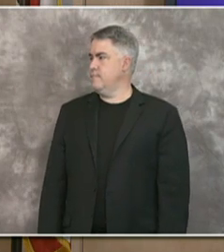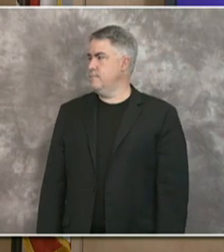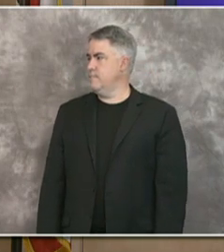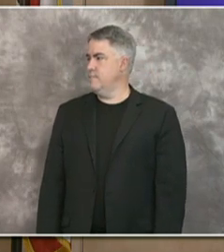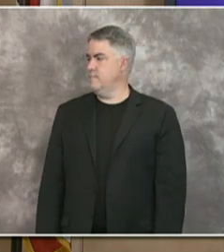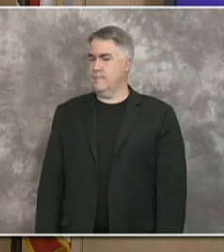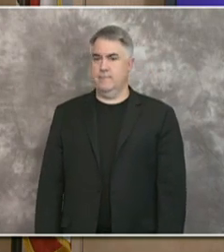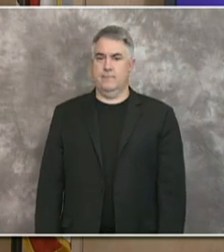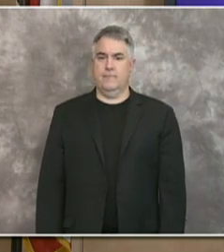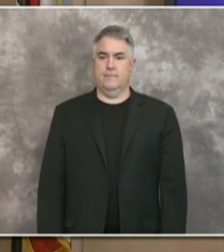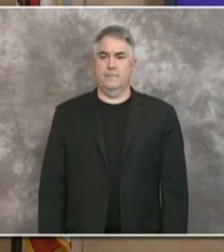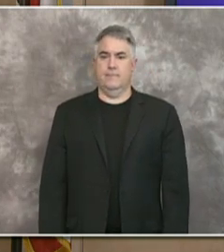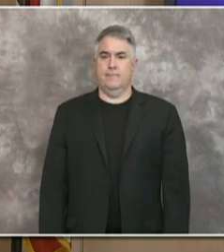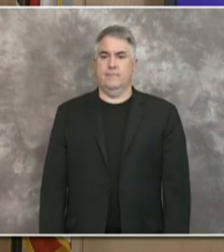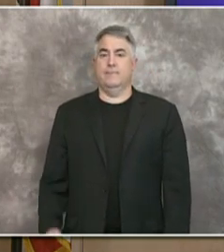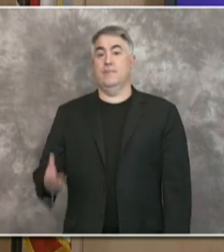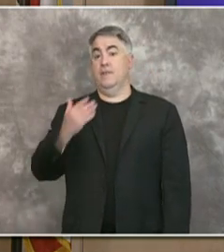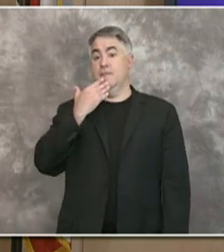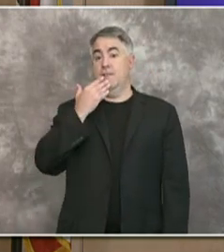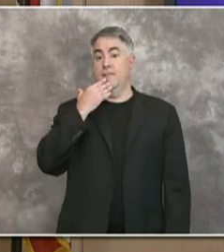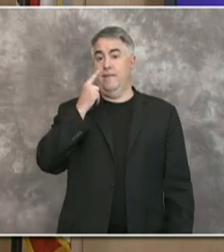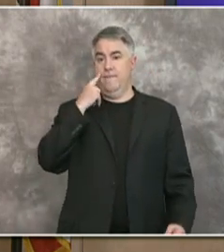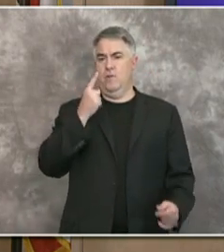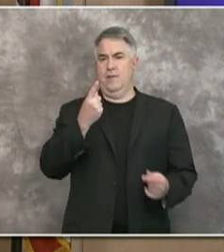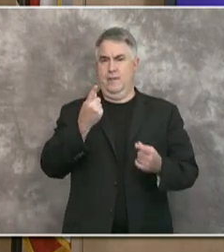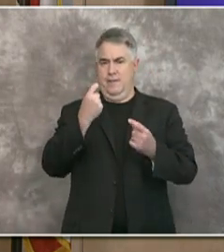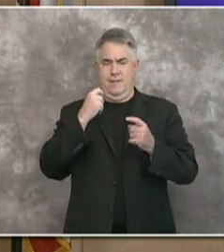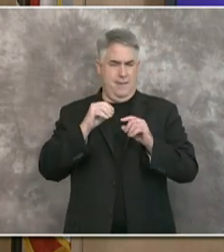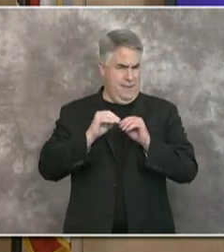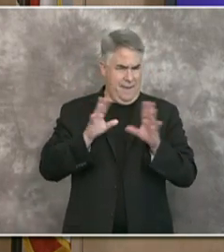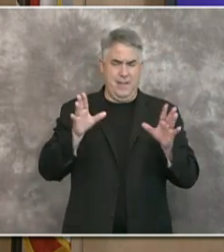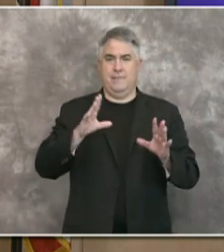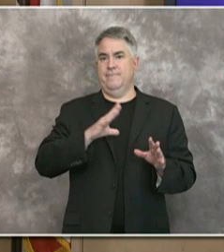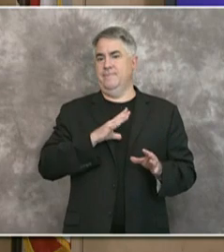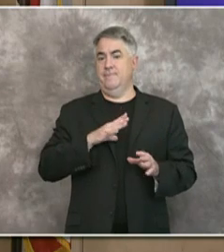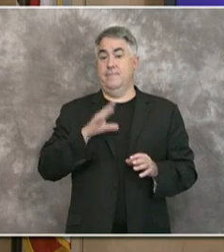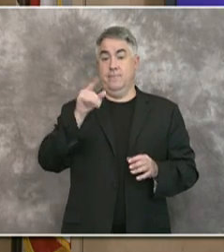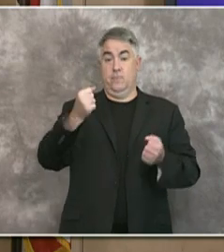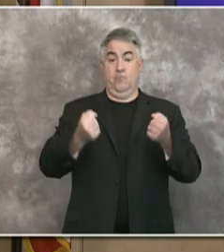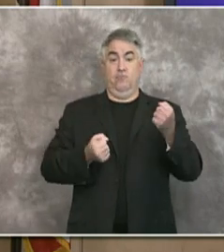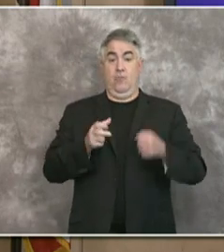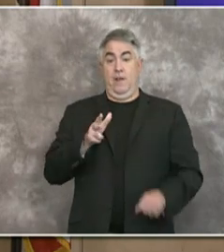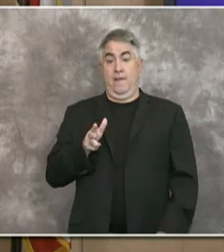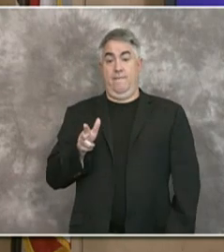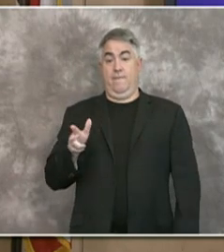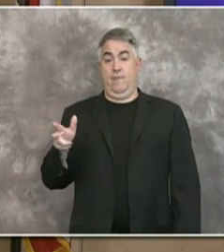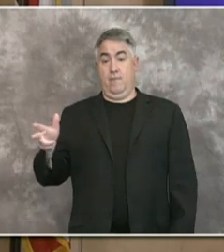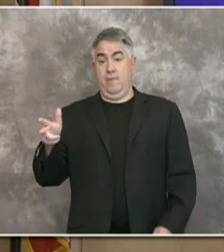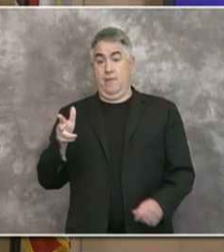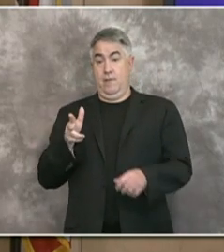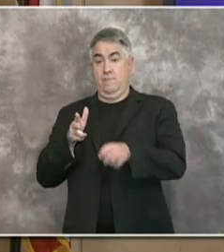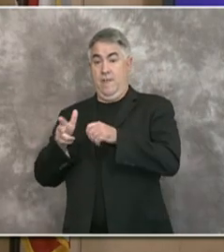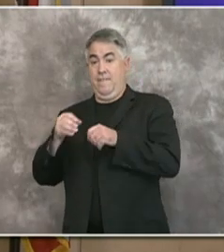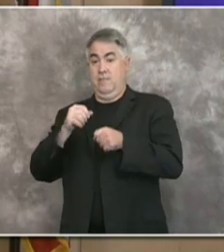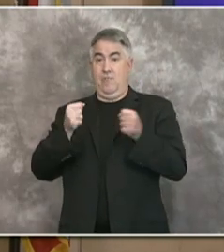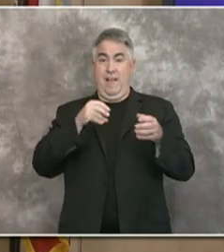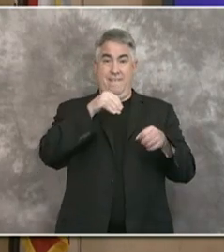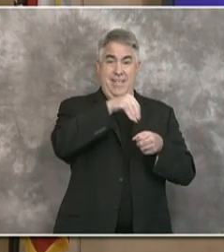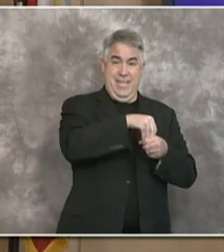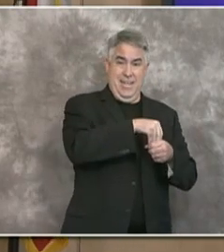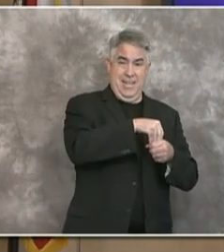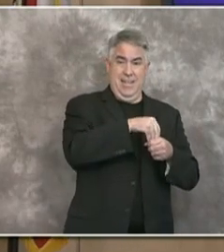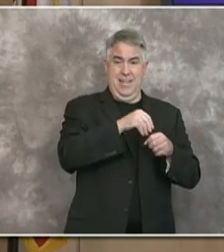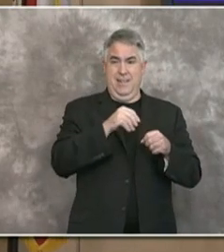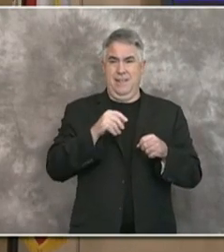Thank you for the opportunity to clarify that. Drive-through and drive-in commencement ceremonies are allowed. I've